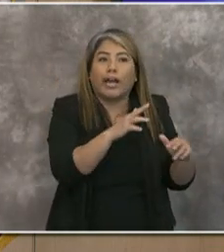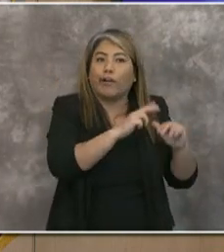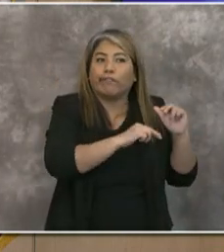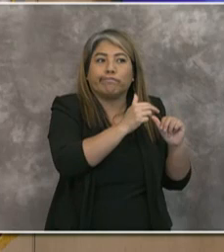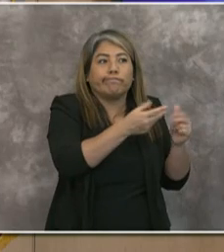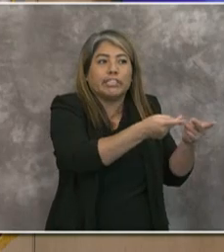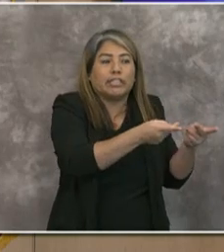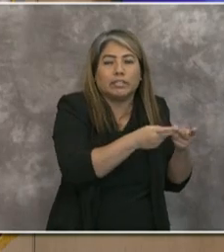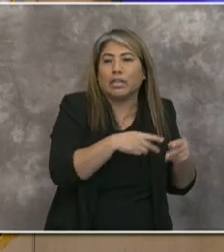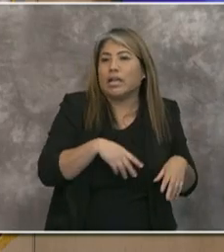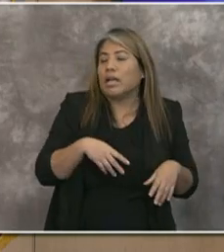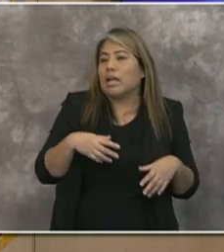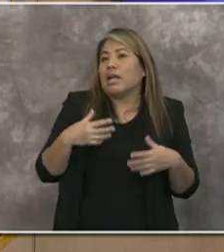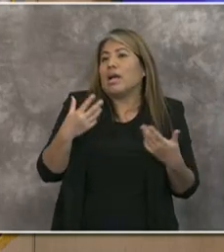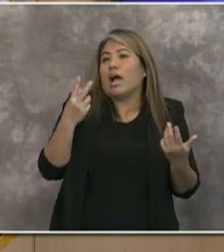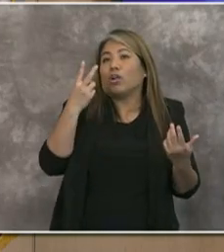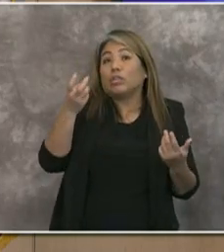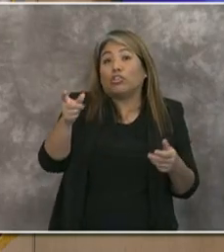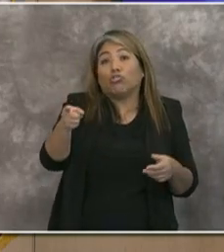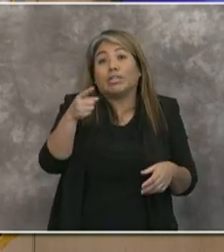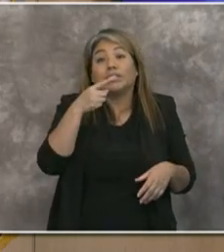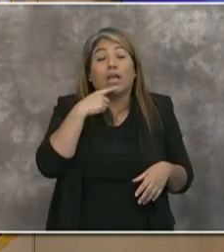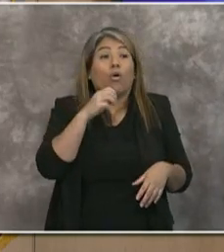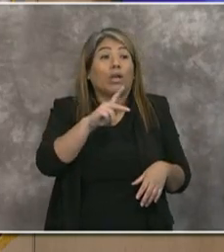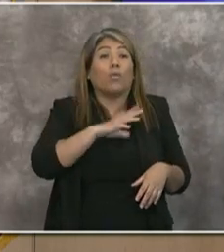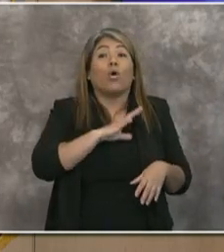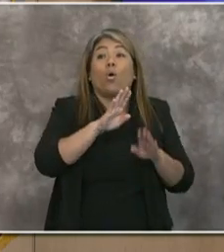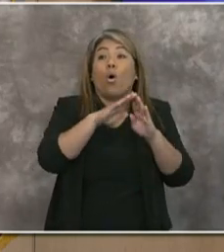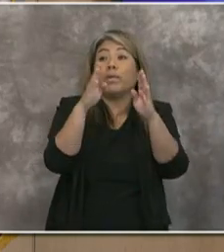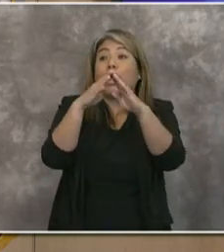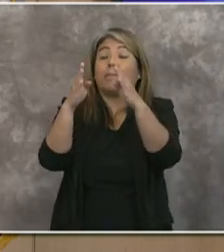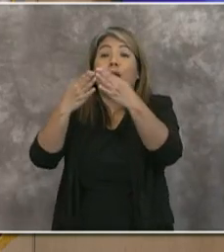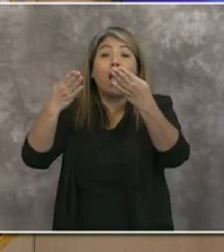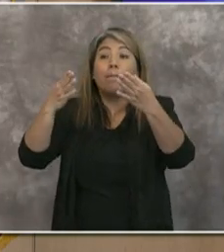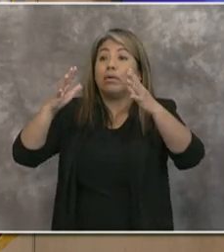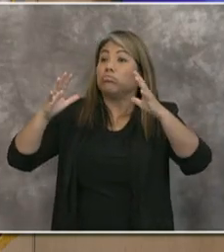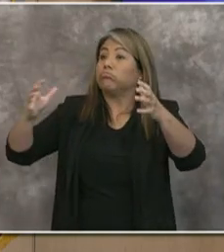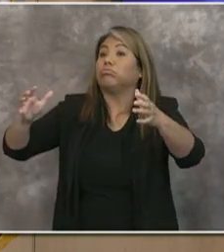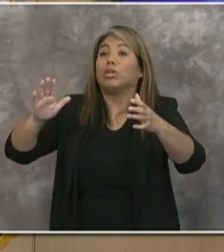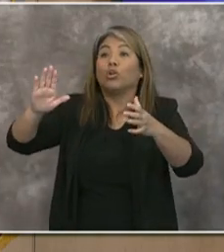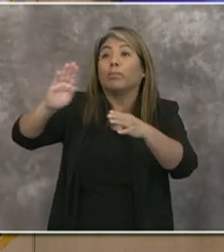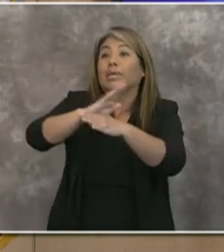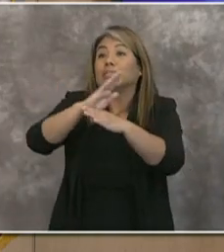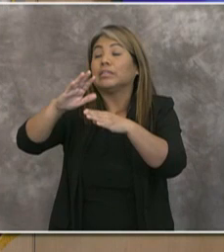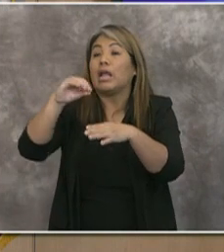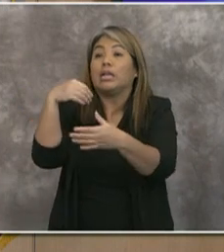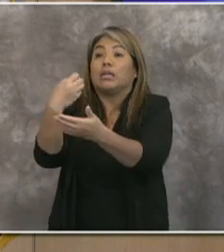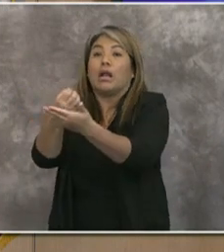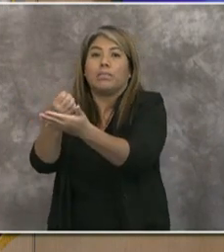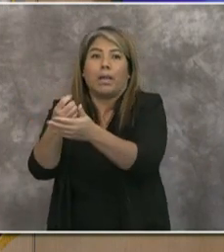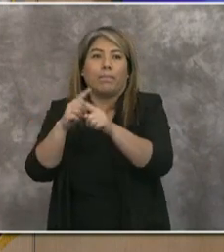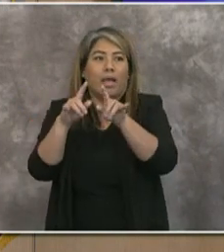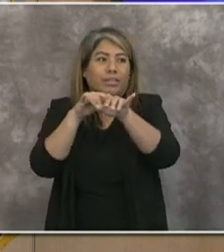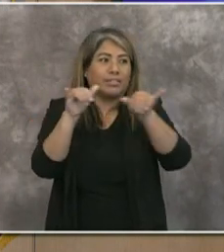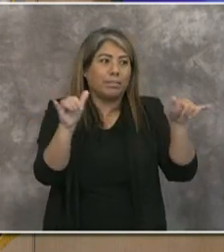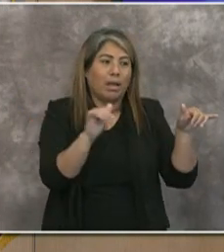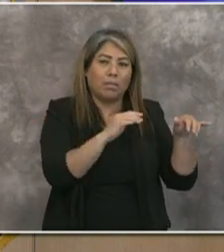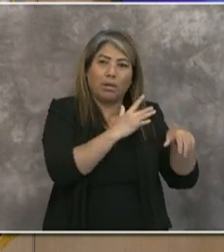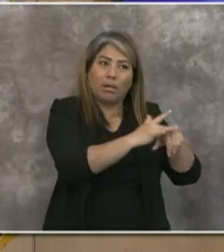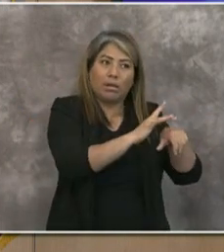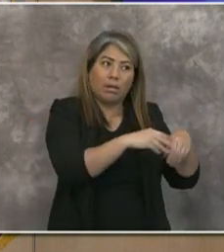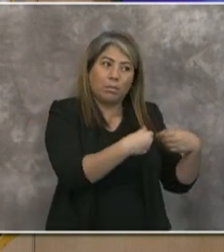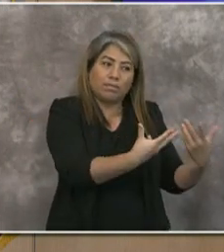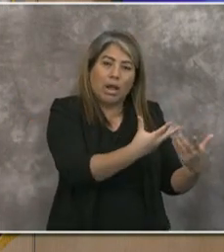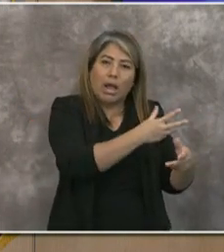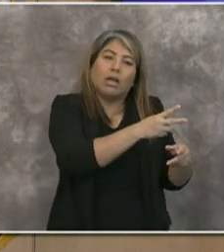think it is feasible that you can significantly open up large portions of your economy if you don't simultaneously have the availability of